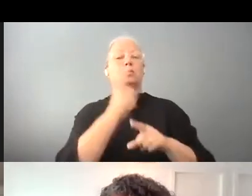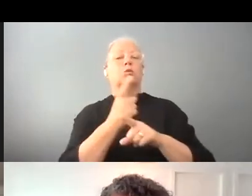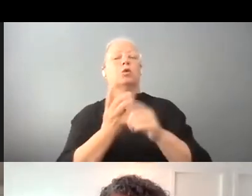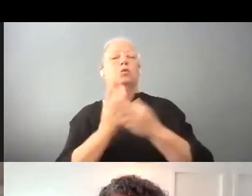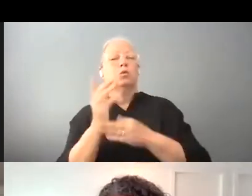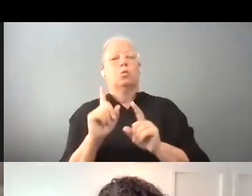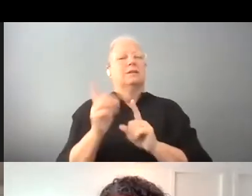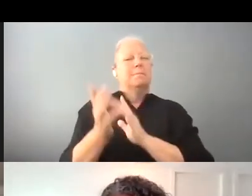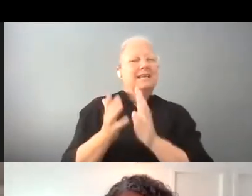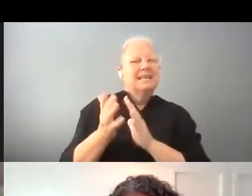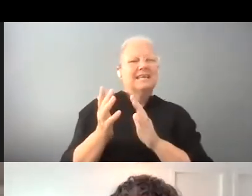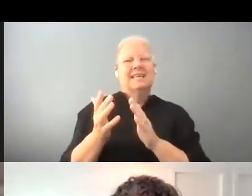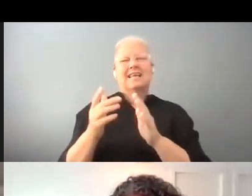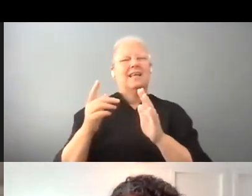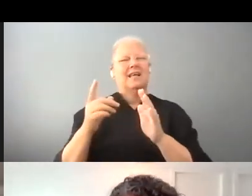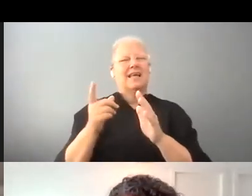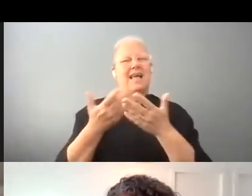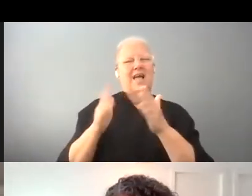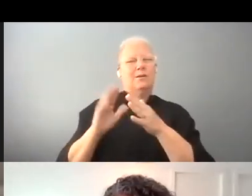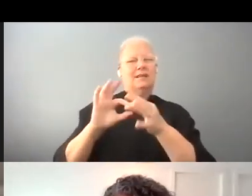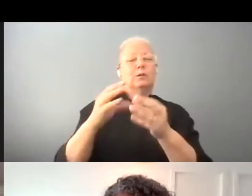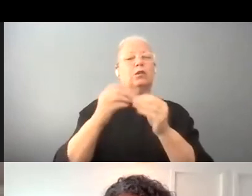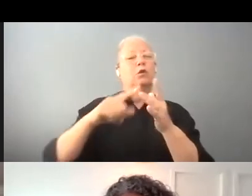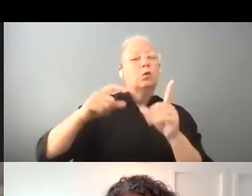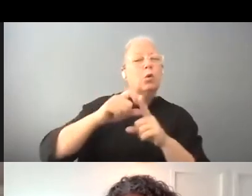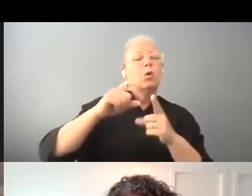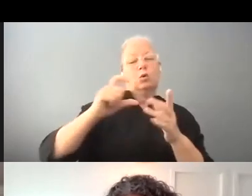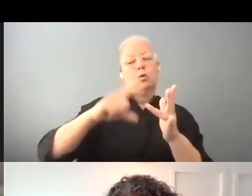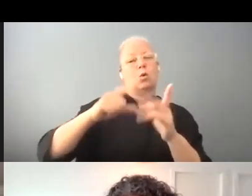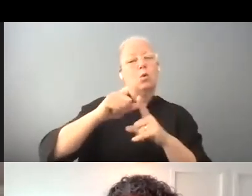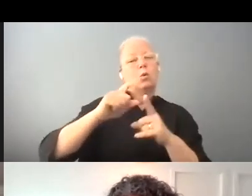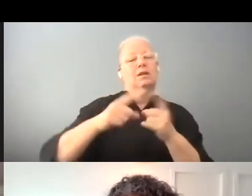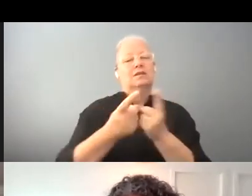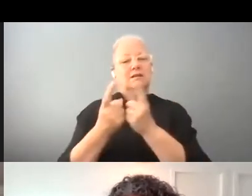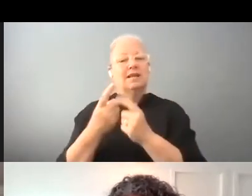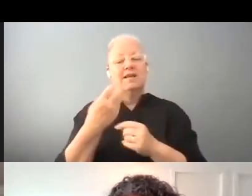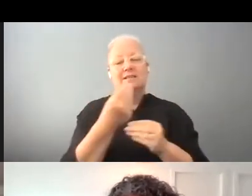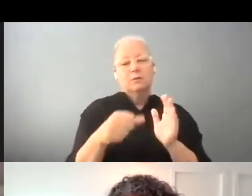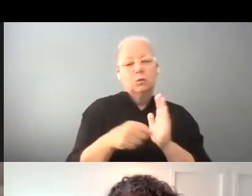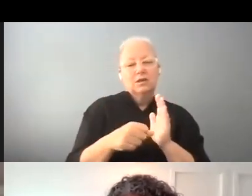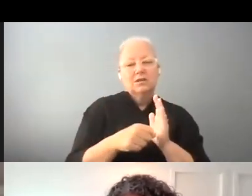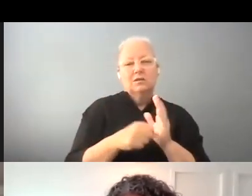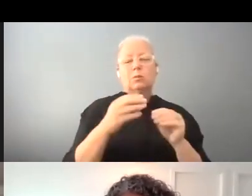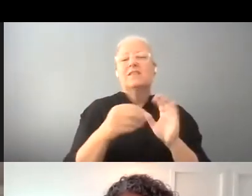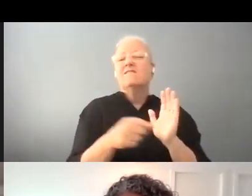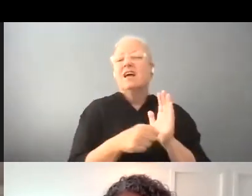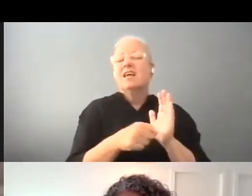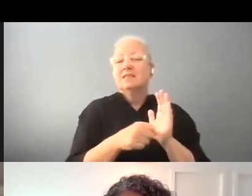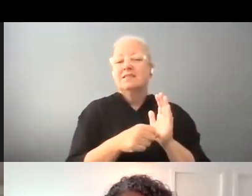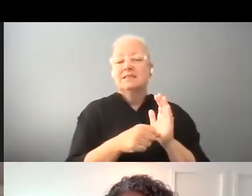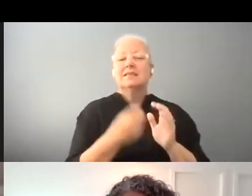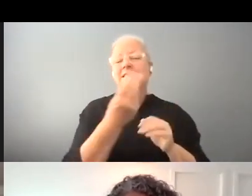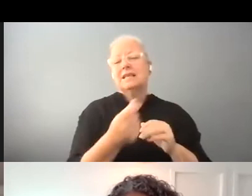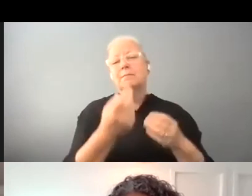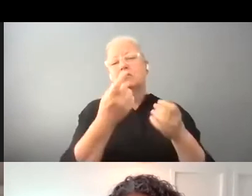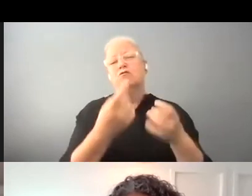how does that sit with codes. And great. Some questions about finance plans. Some of these have been answered previously in the webinar, which has been recorded. So feel